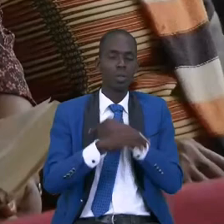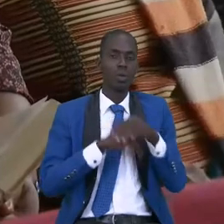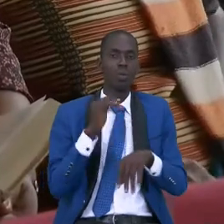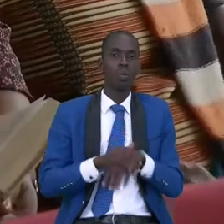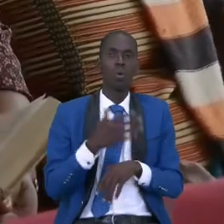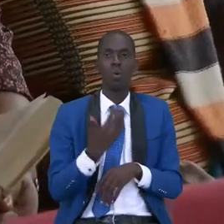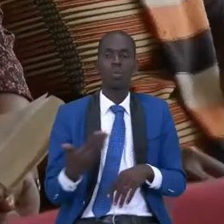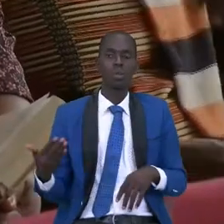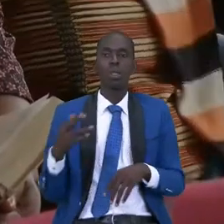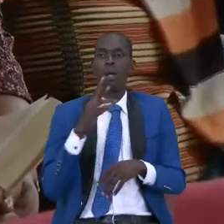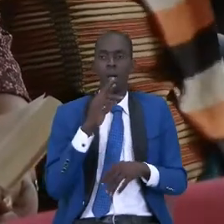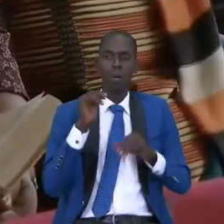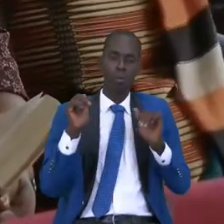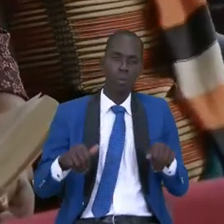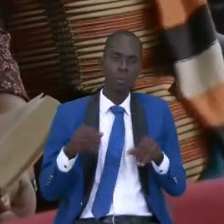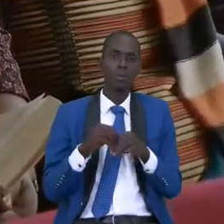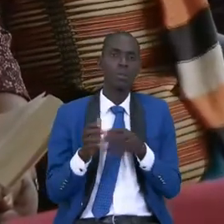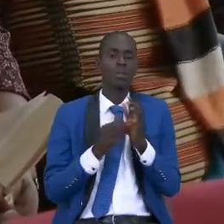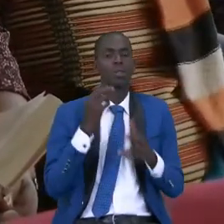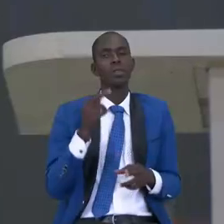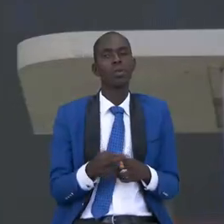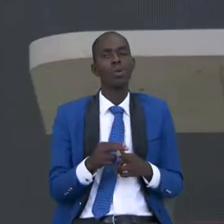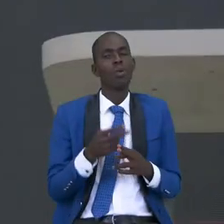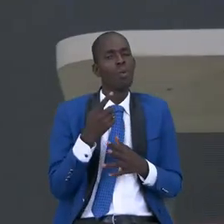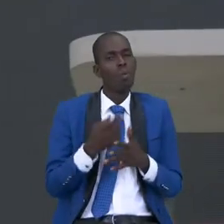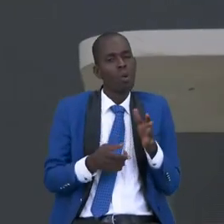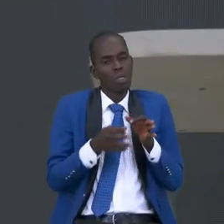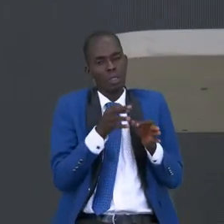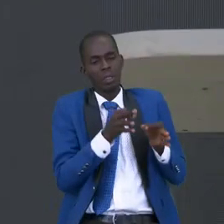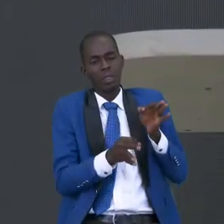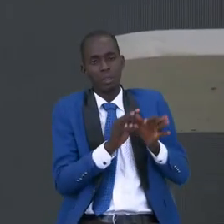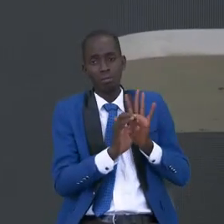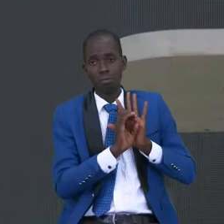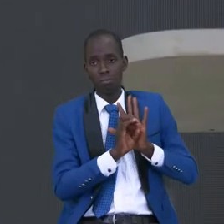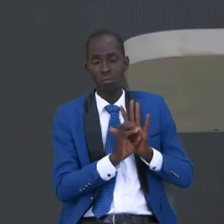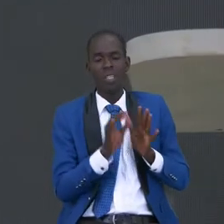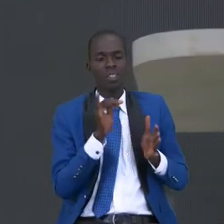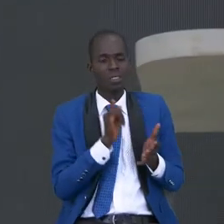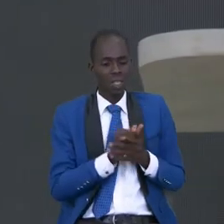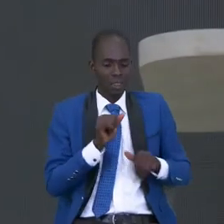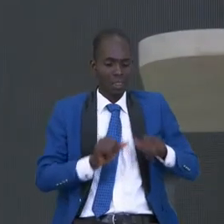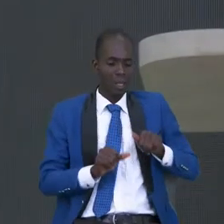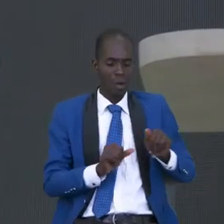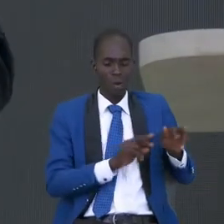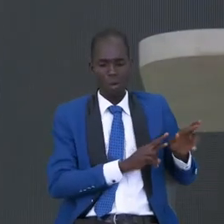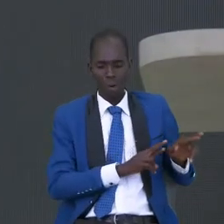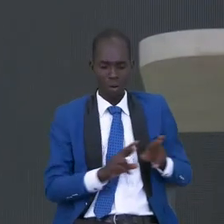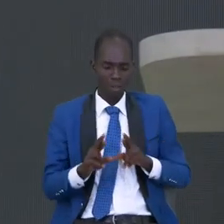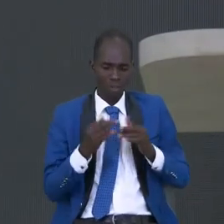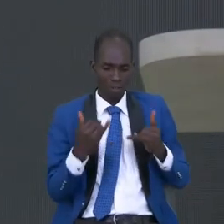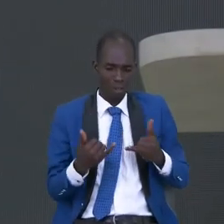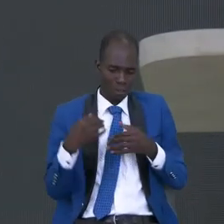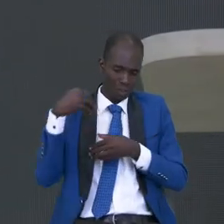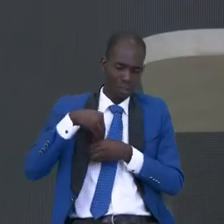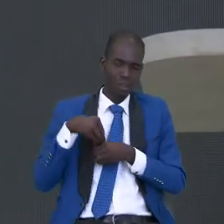possible. What if that unbelief already entered into me? I learned